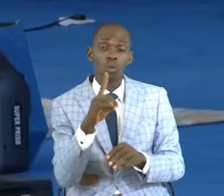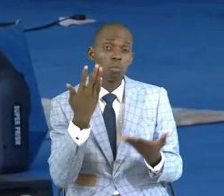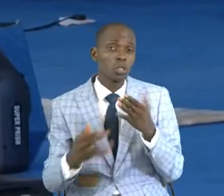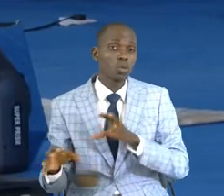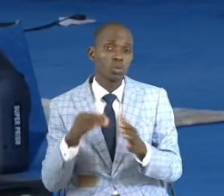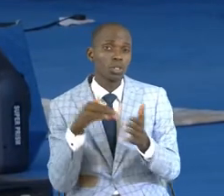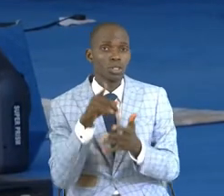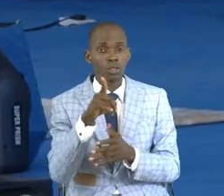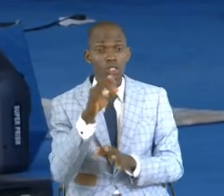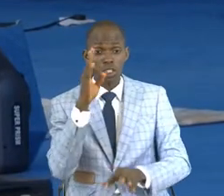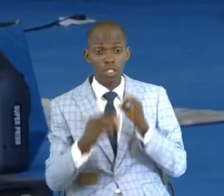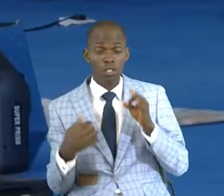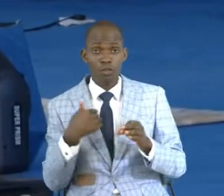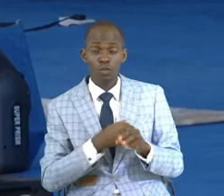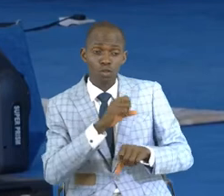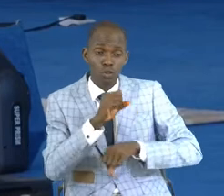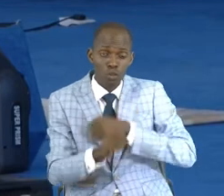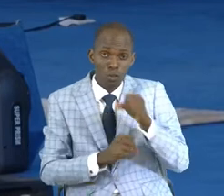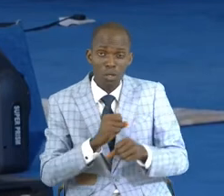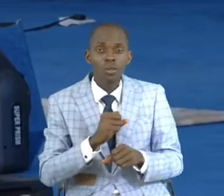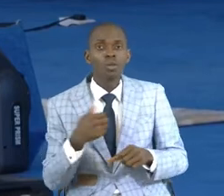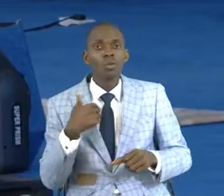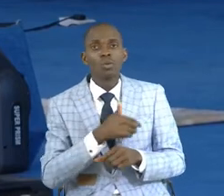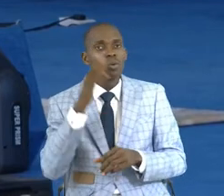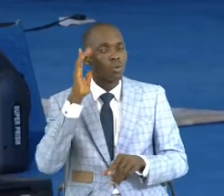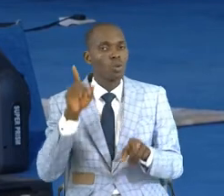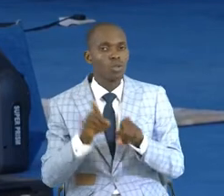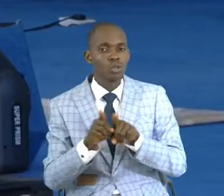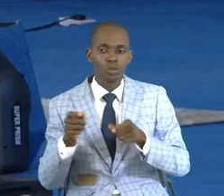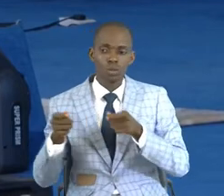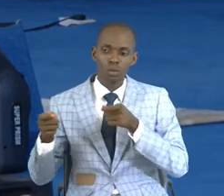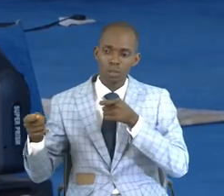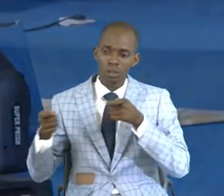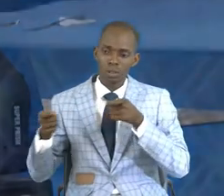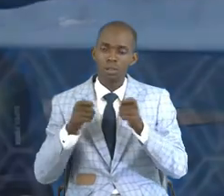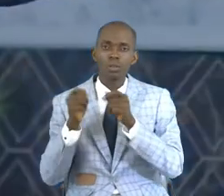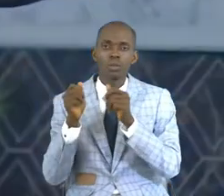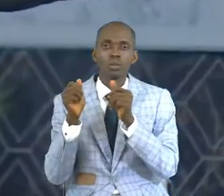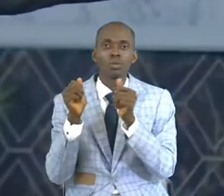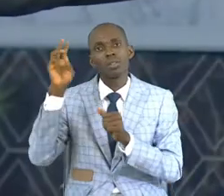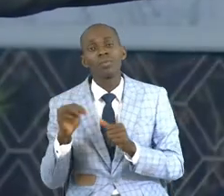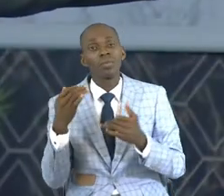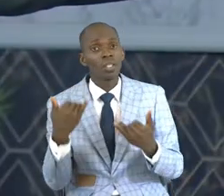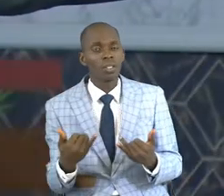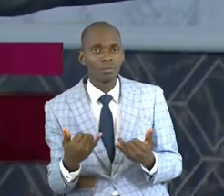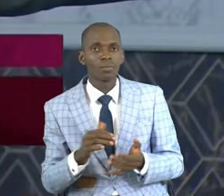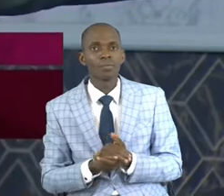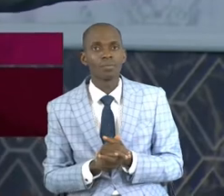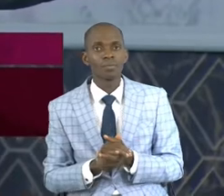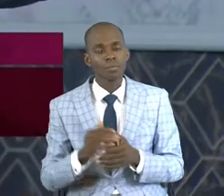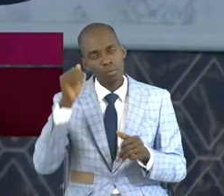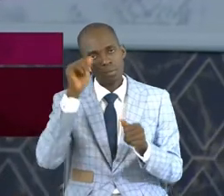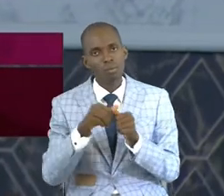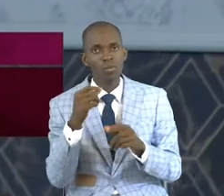also reign with him. To pass through the sentence, one part, if we suffer the persecution,